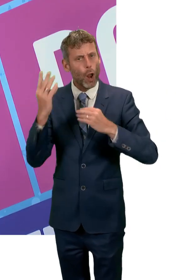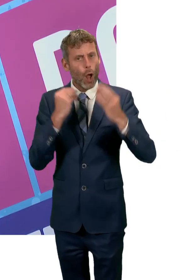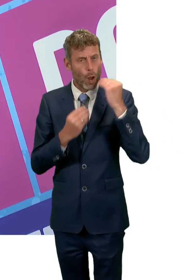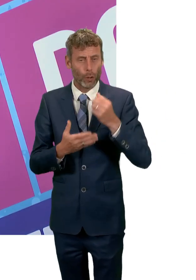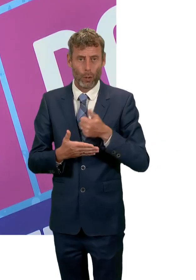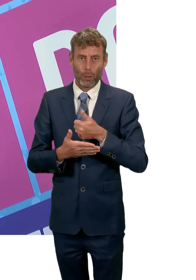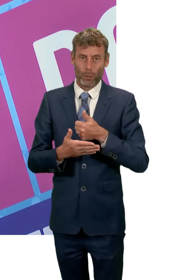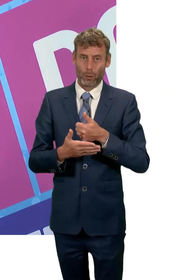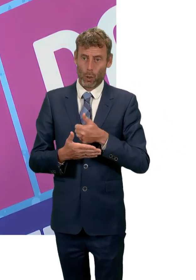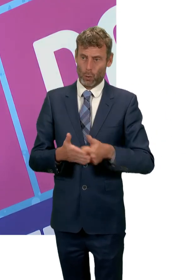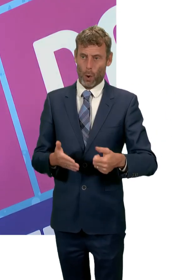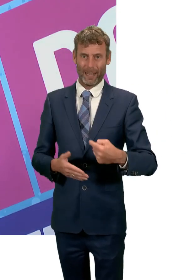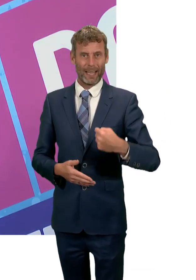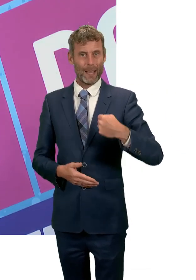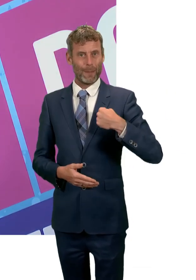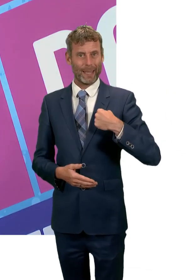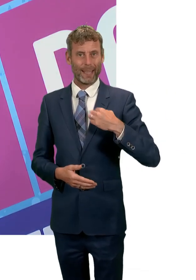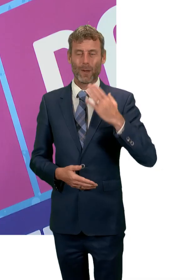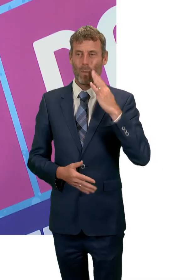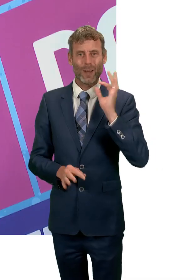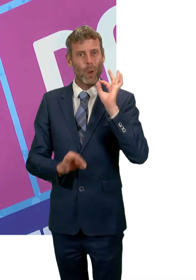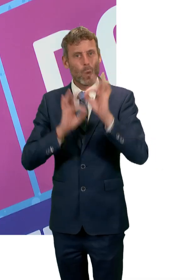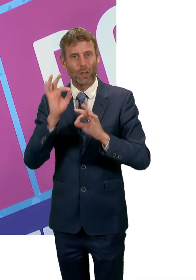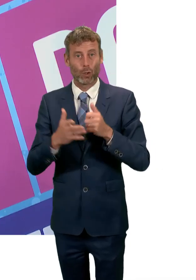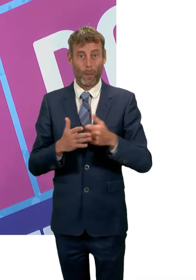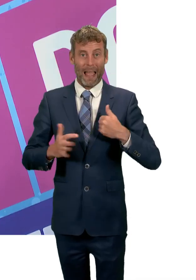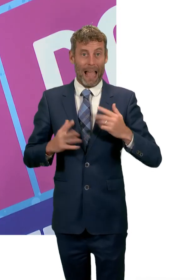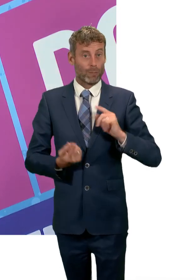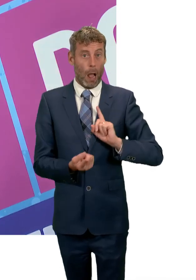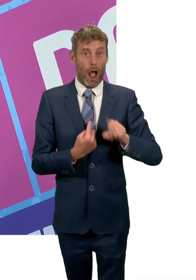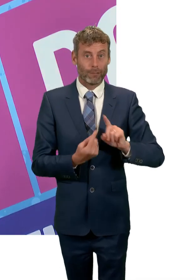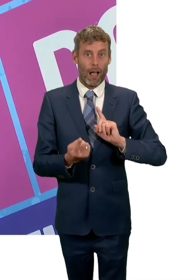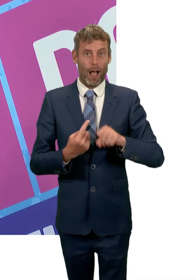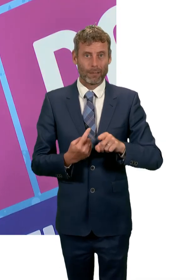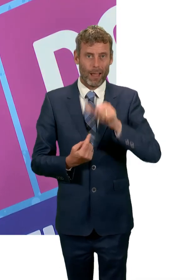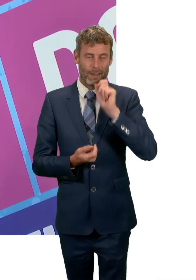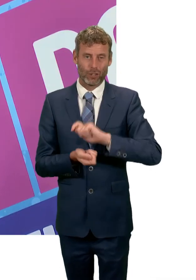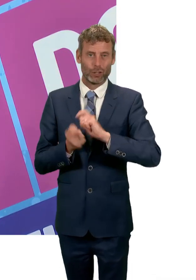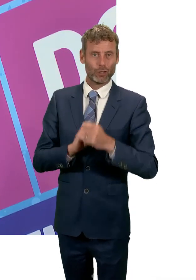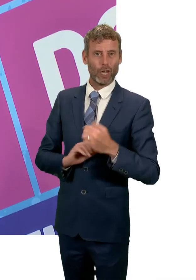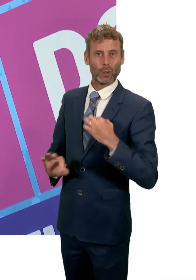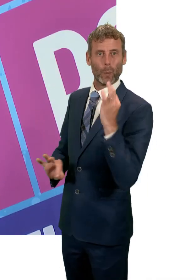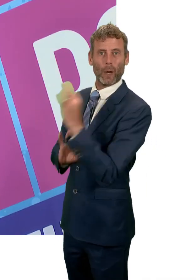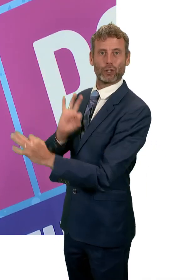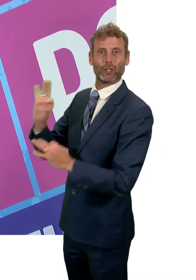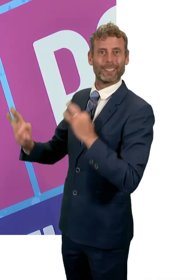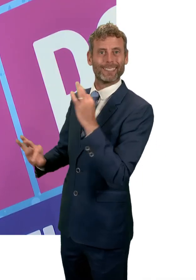put on the spot when we're doing questions and things like that. So I really enjoy chairing them, and this is